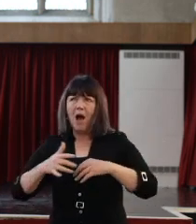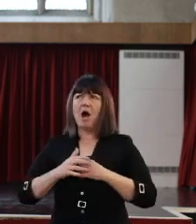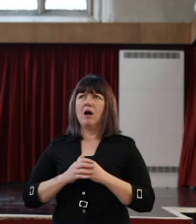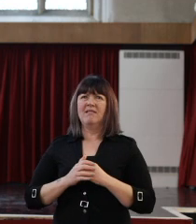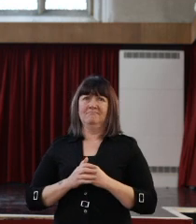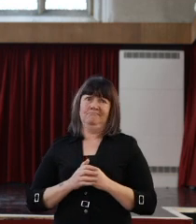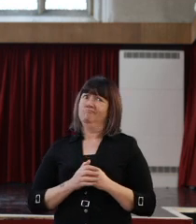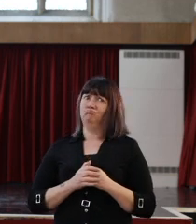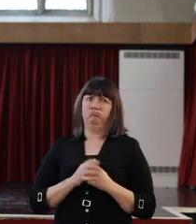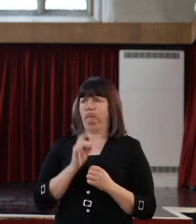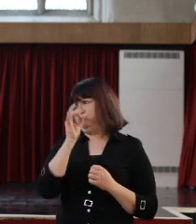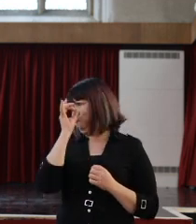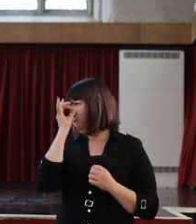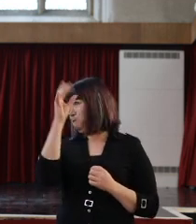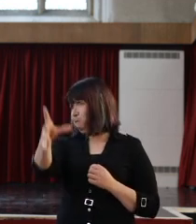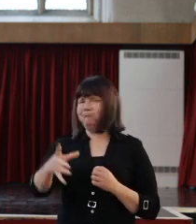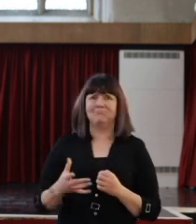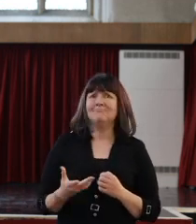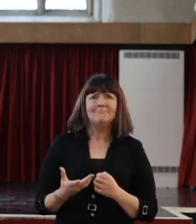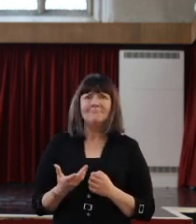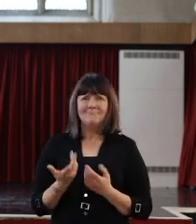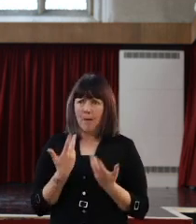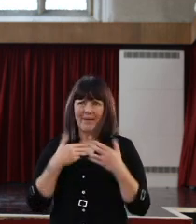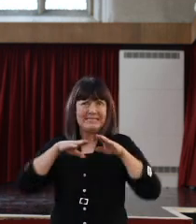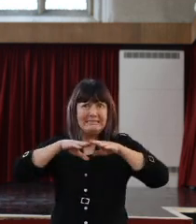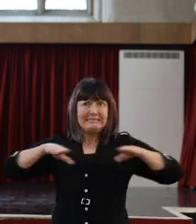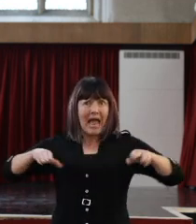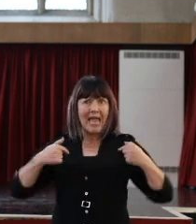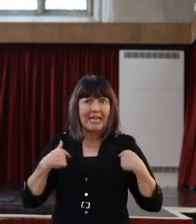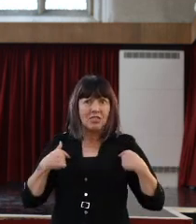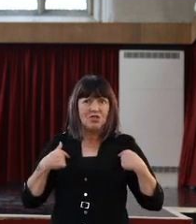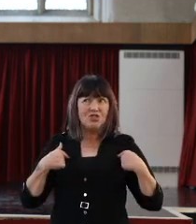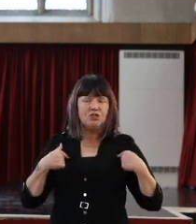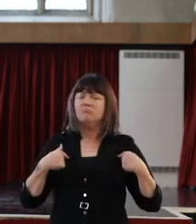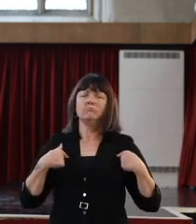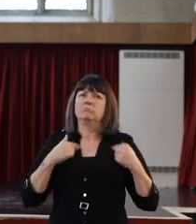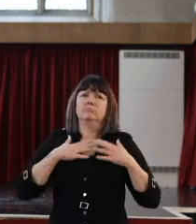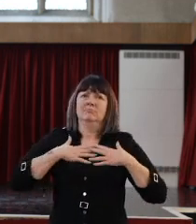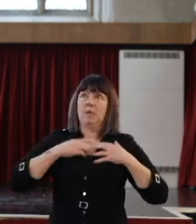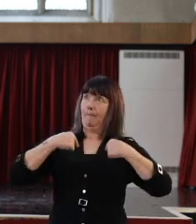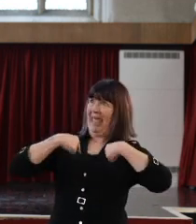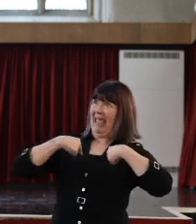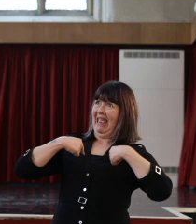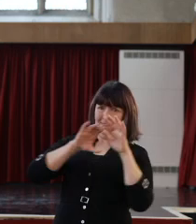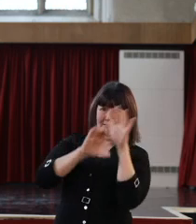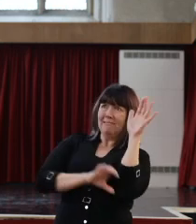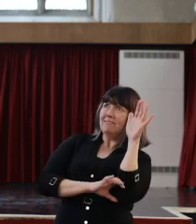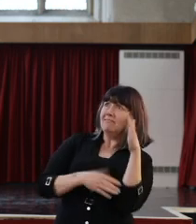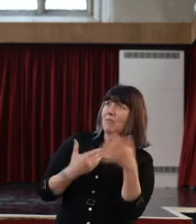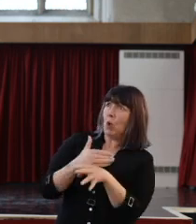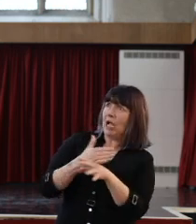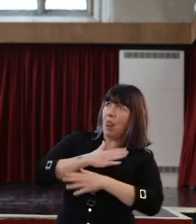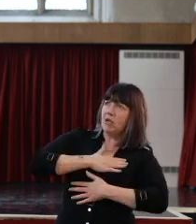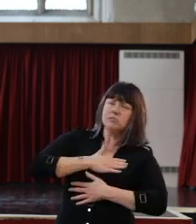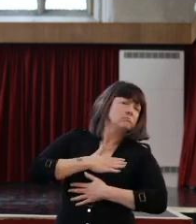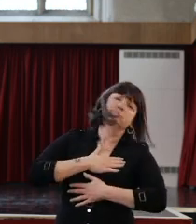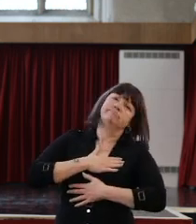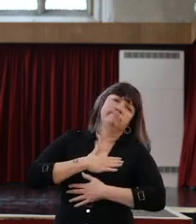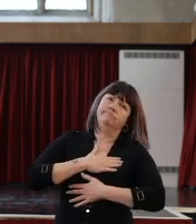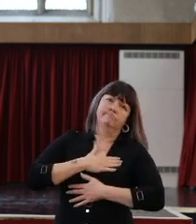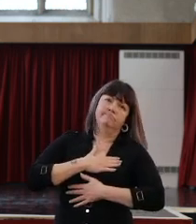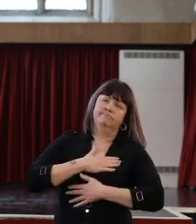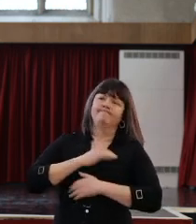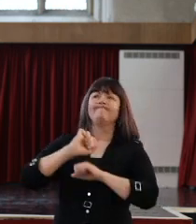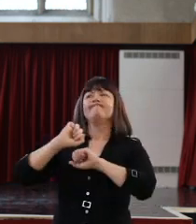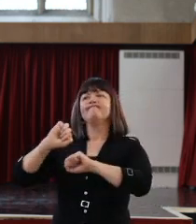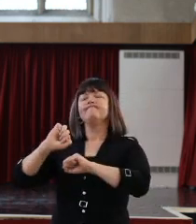Mars. Being on stage, being up there, just didn't happen to people like me. Now, my father died of MS